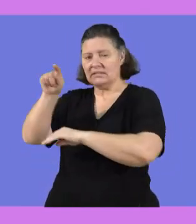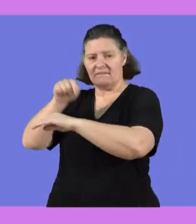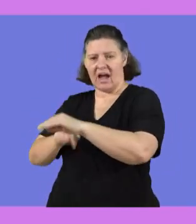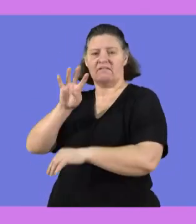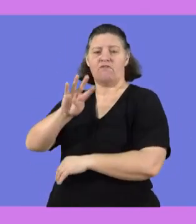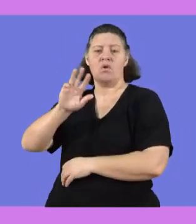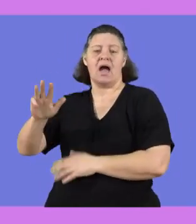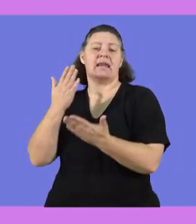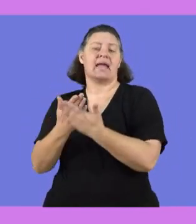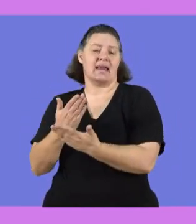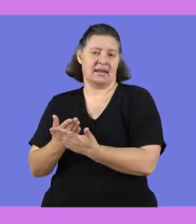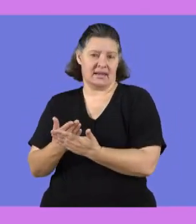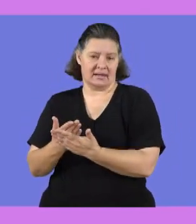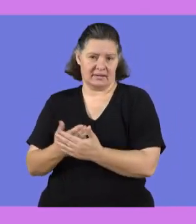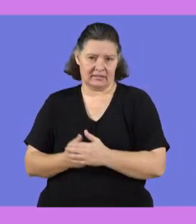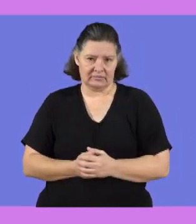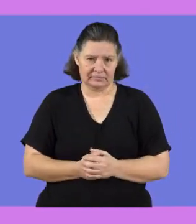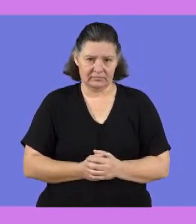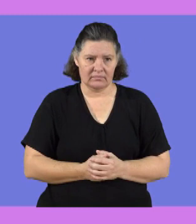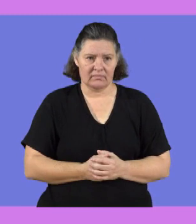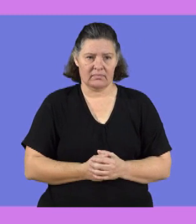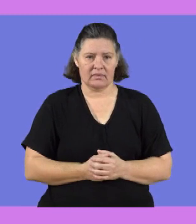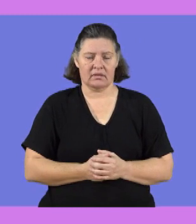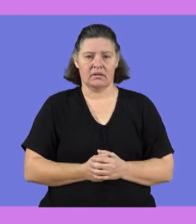7, and then both sides, if you check, 7